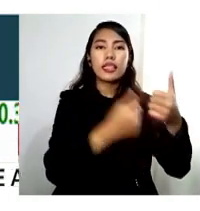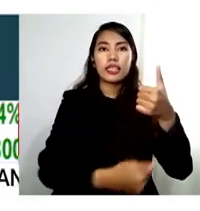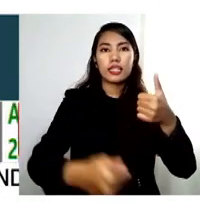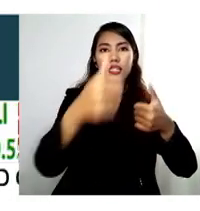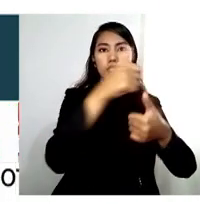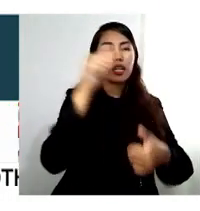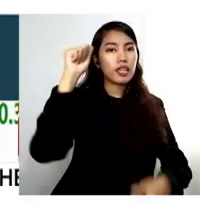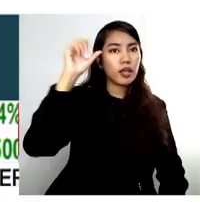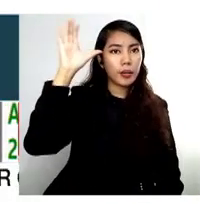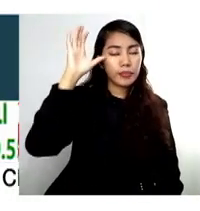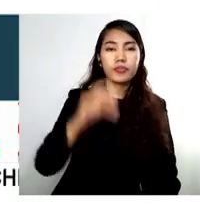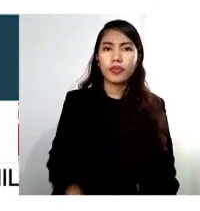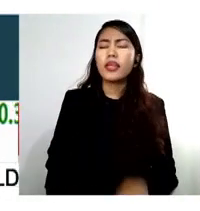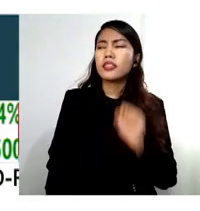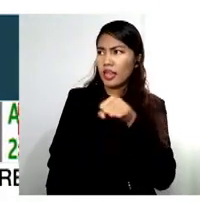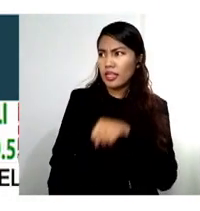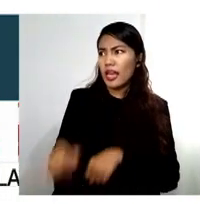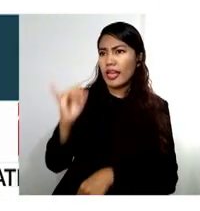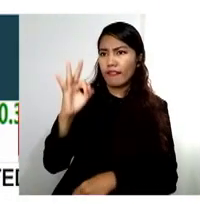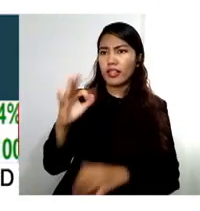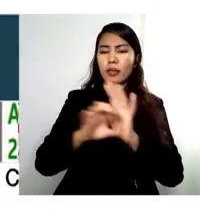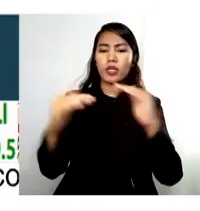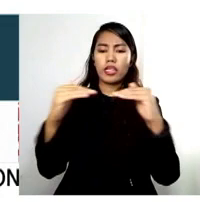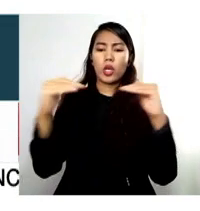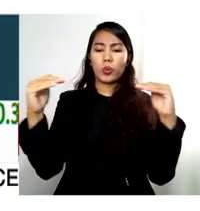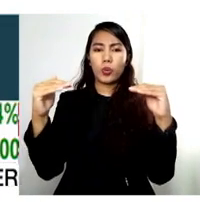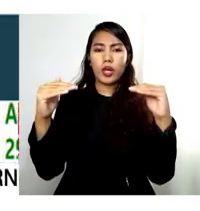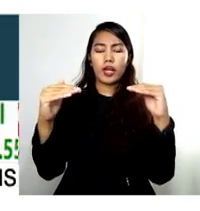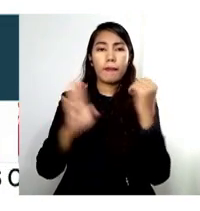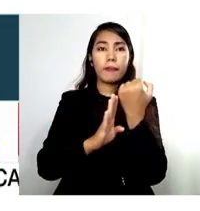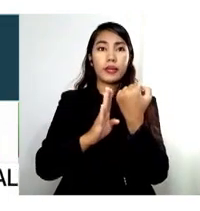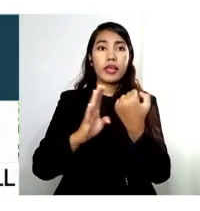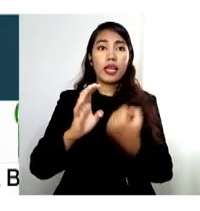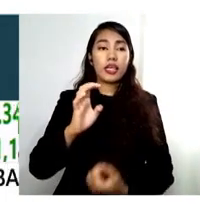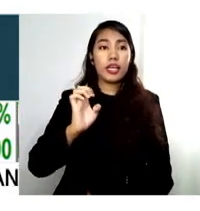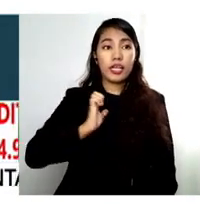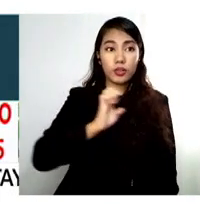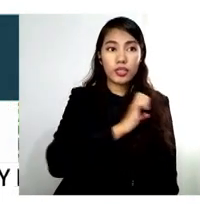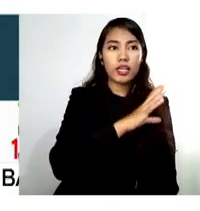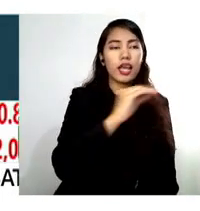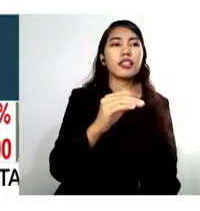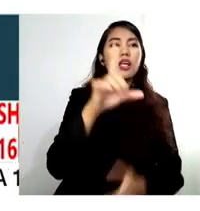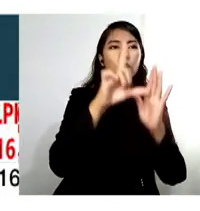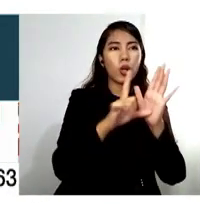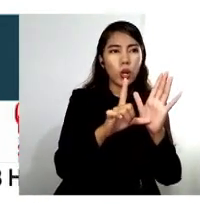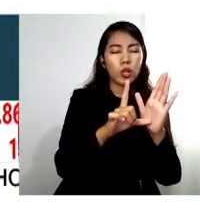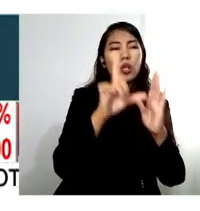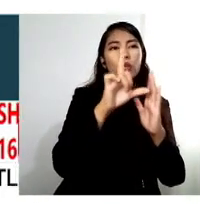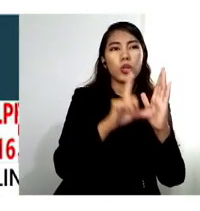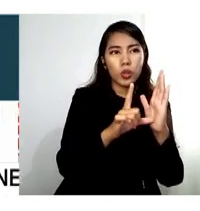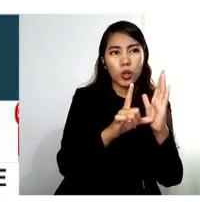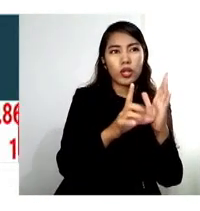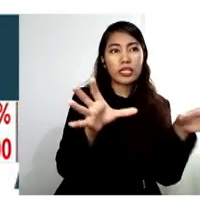matter for the co-equal branch of government to resolve this, meaning the House of Representatives, why did the president even have to intervene in